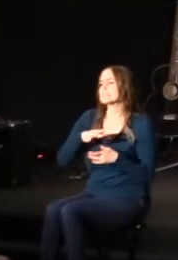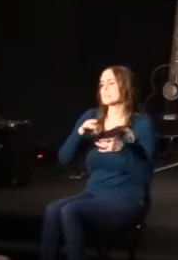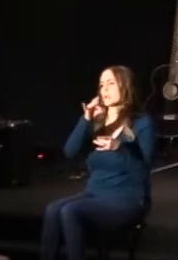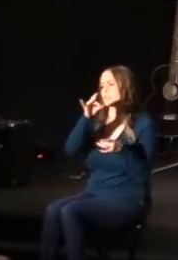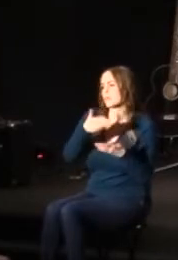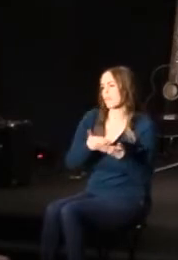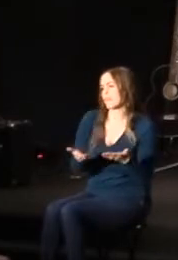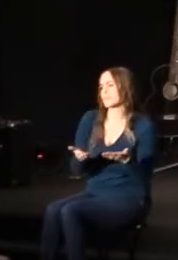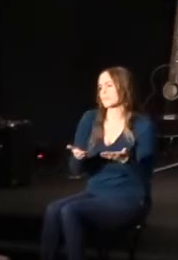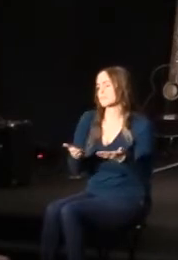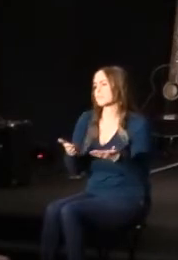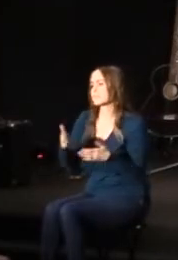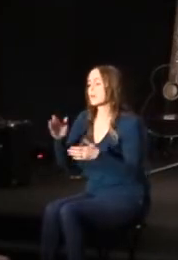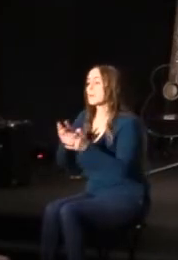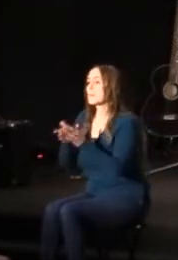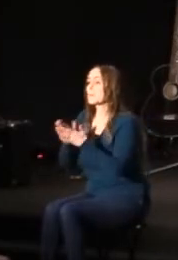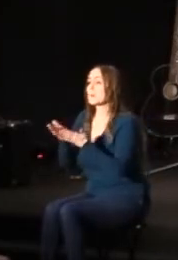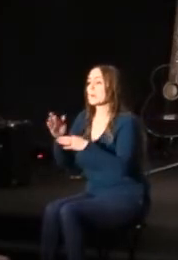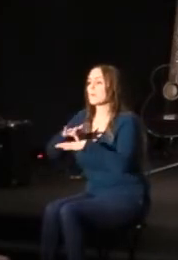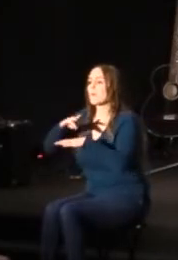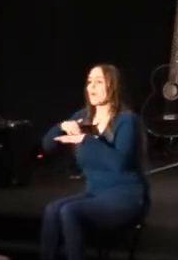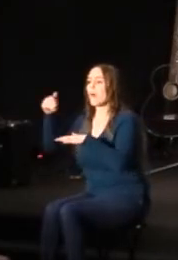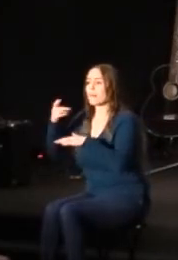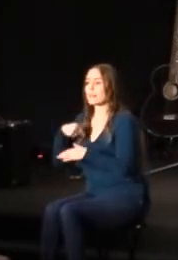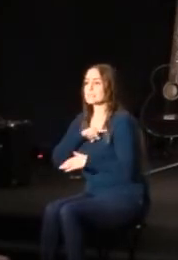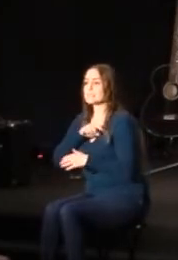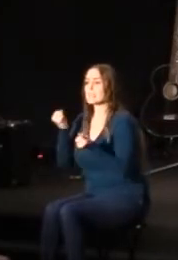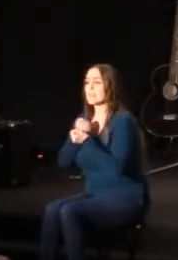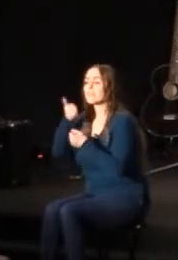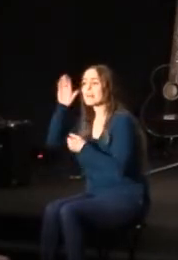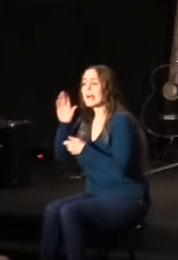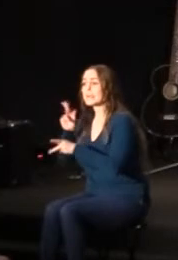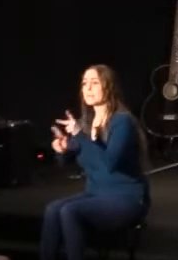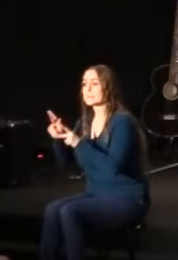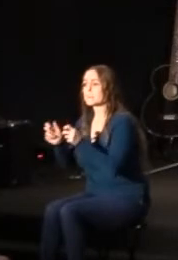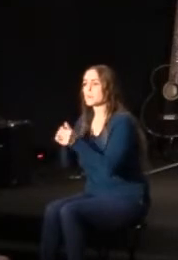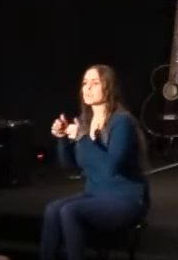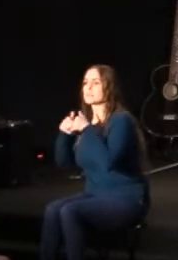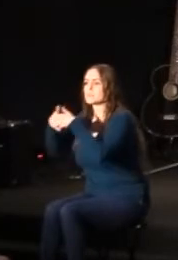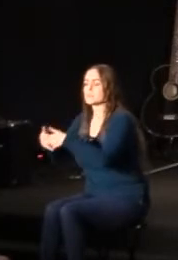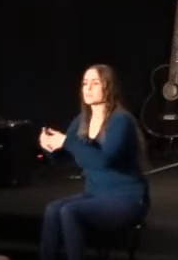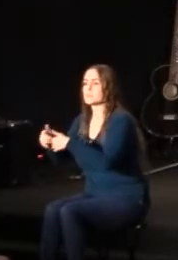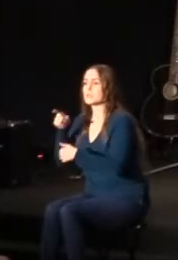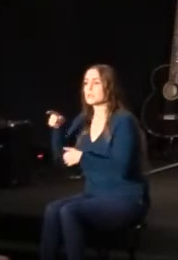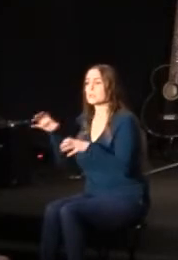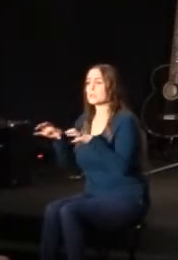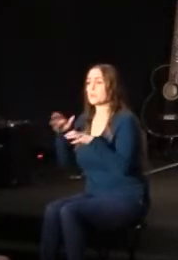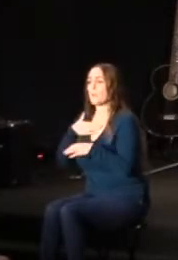Bible is calling us to love God and love people with our treasure. Are you willing to do whatever it takes to honor